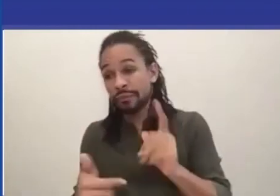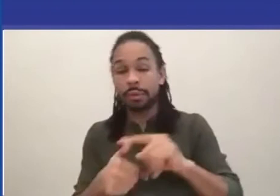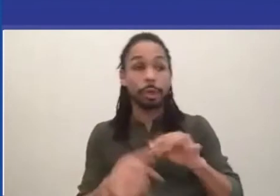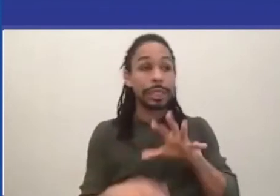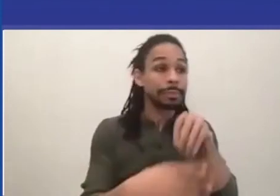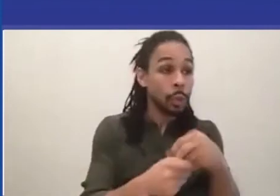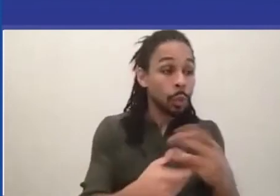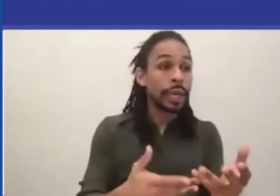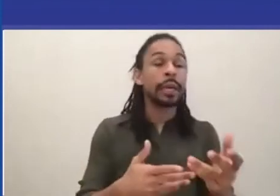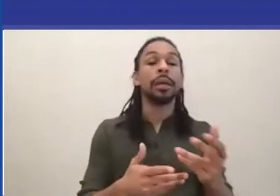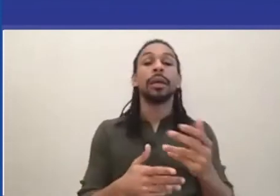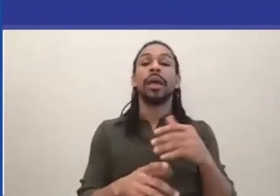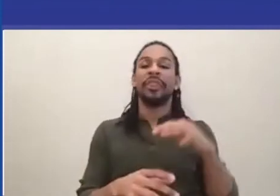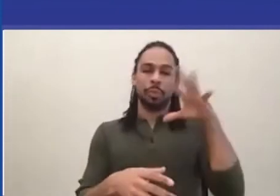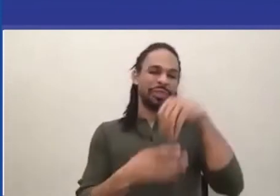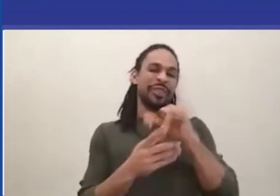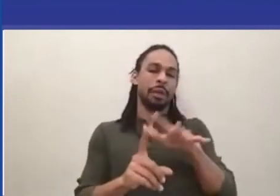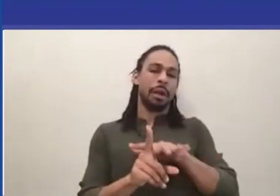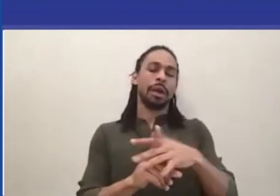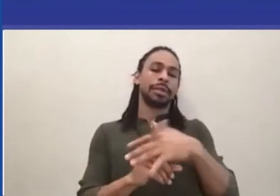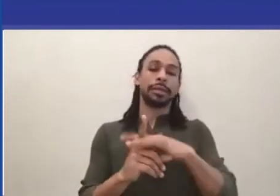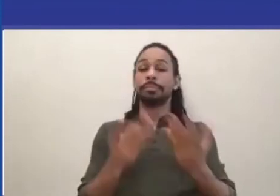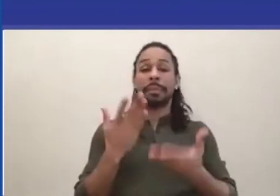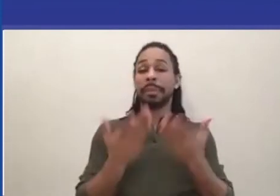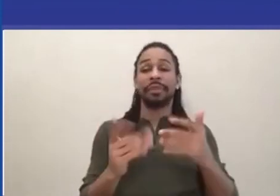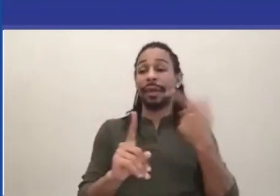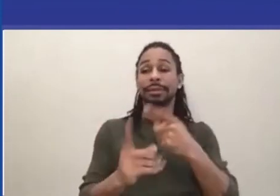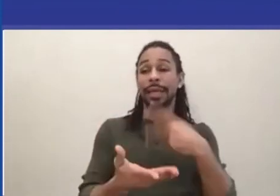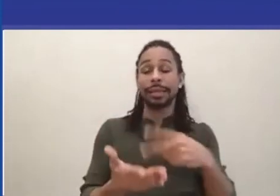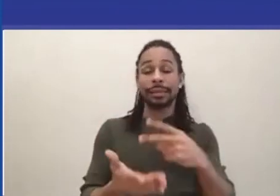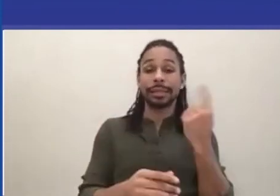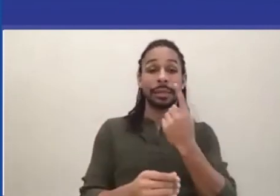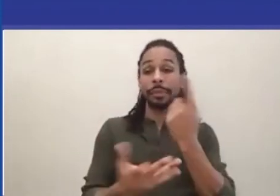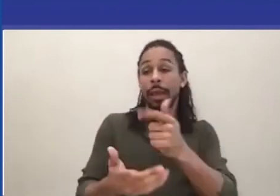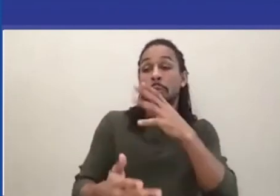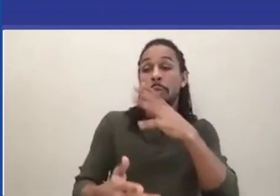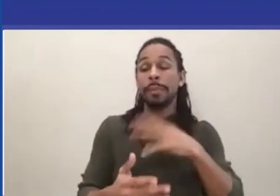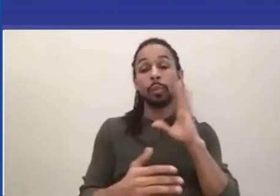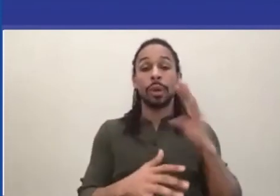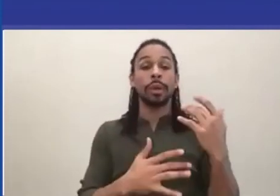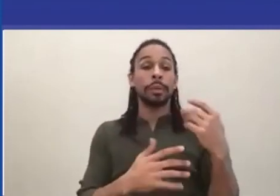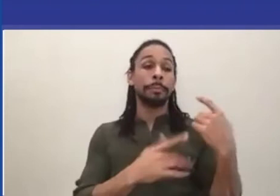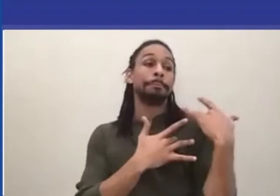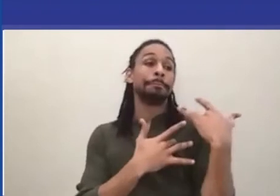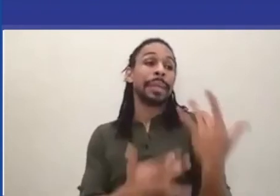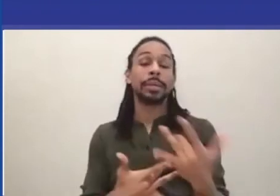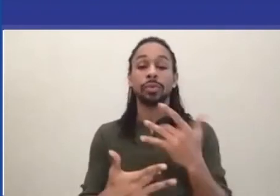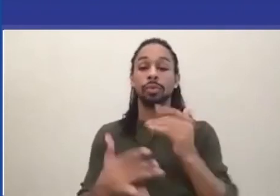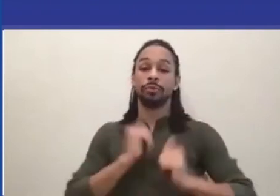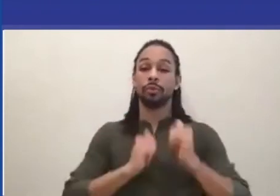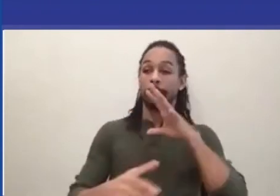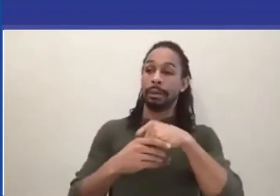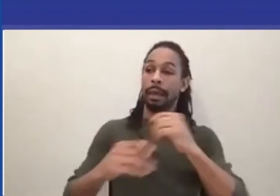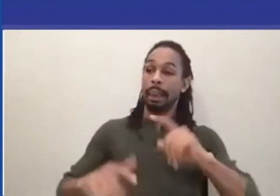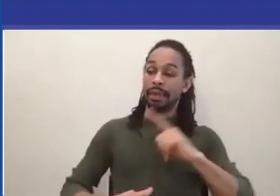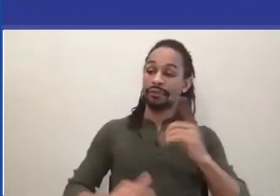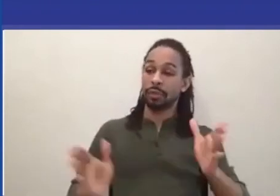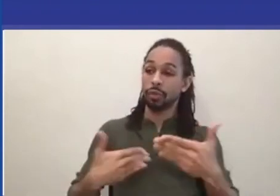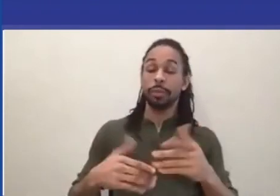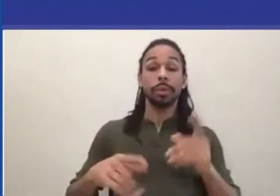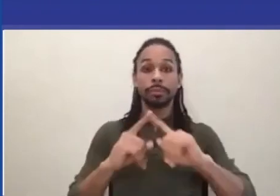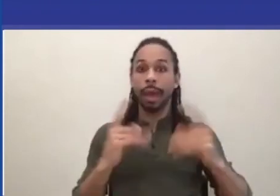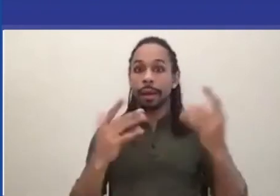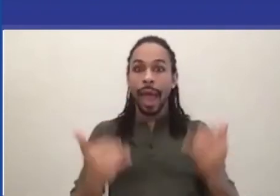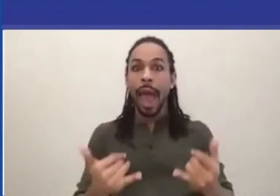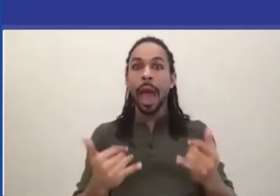it's a dance that women would perform in a living room, but now some of them are comfortable presenting it in a public situation. So